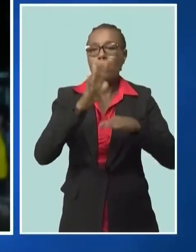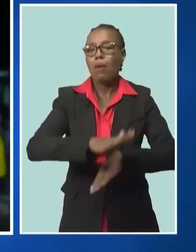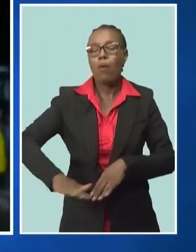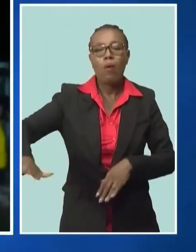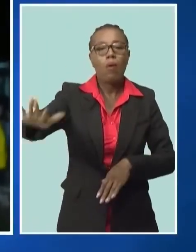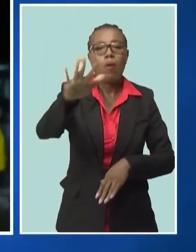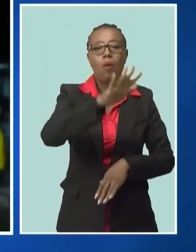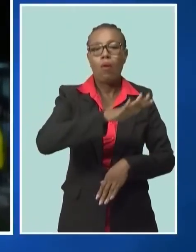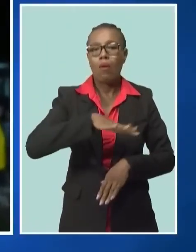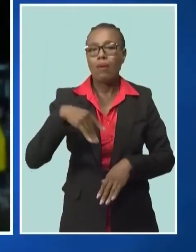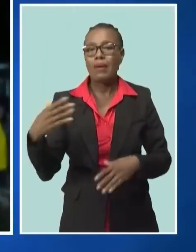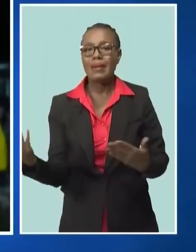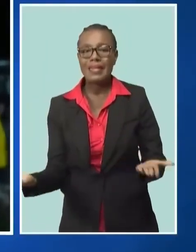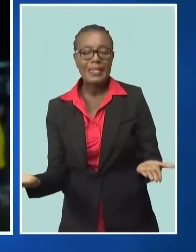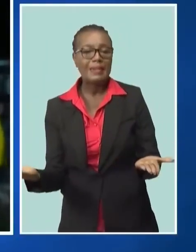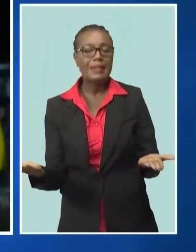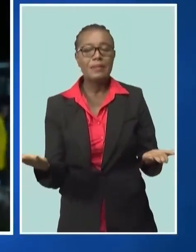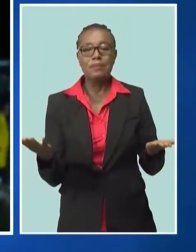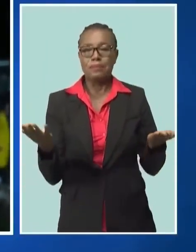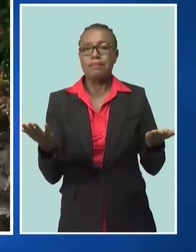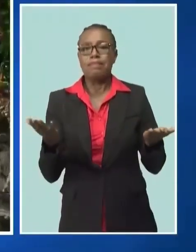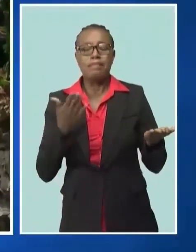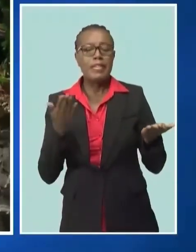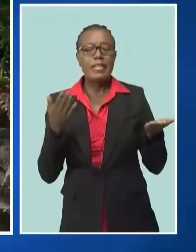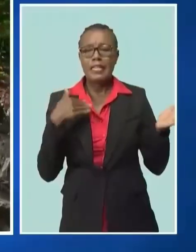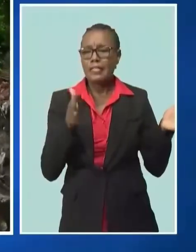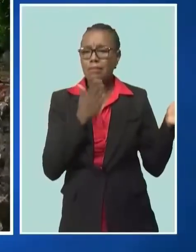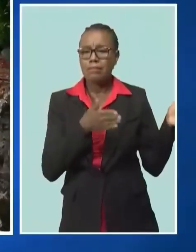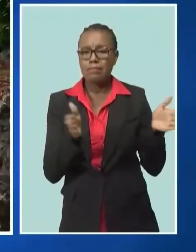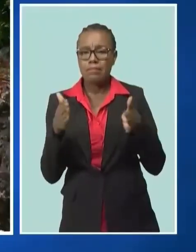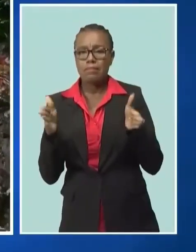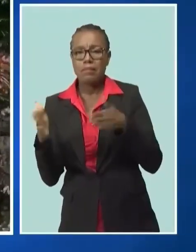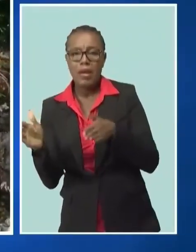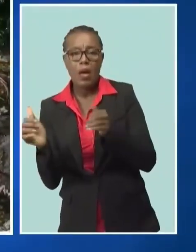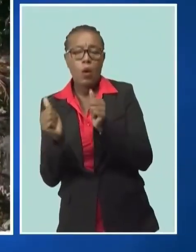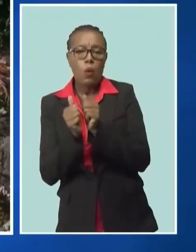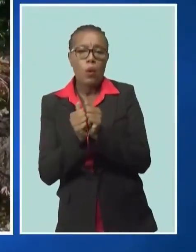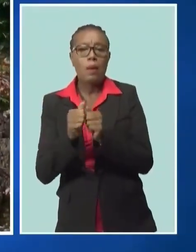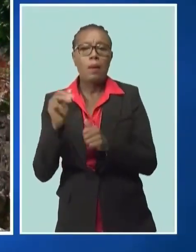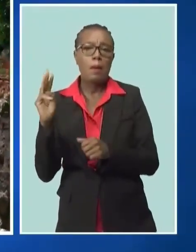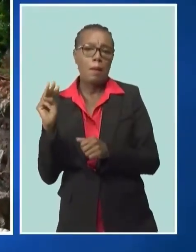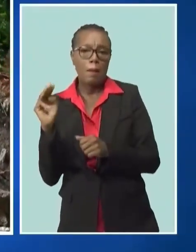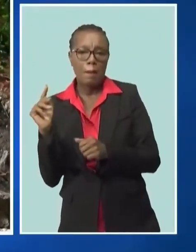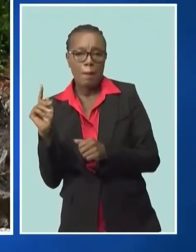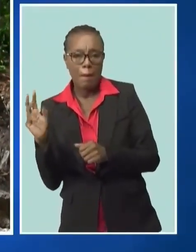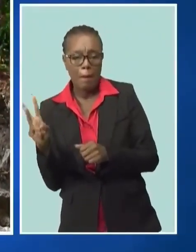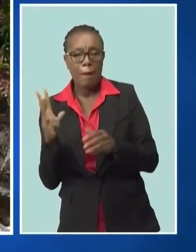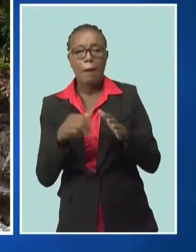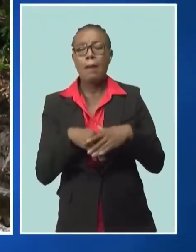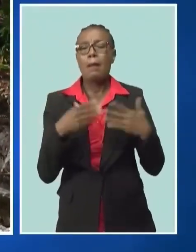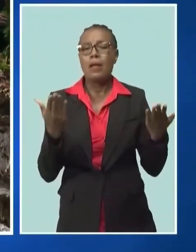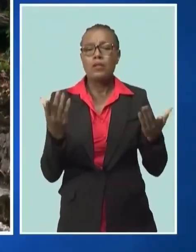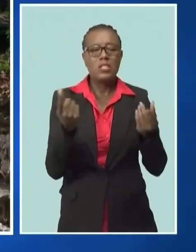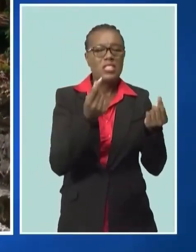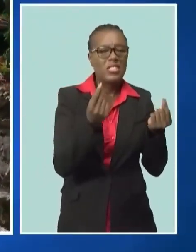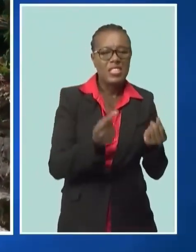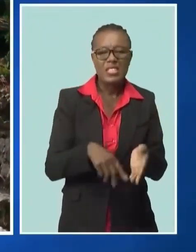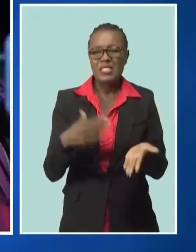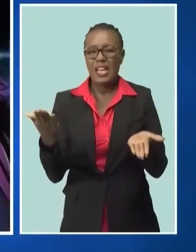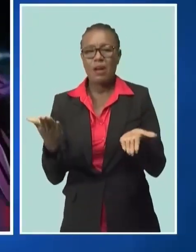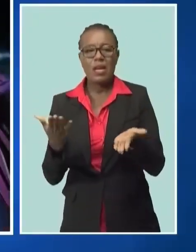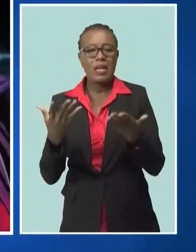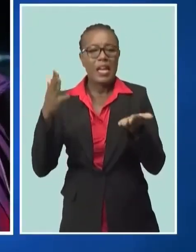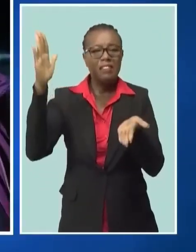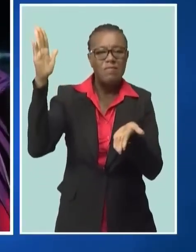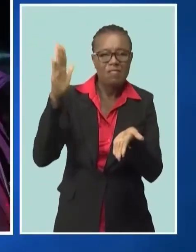around also in a strategic way with public works and infrastructure, doing the things that will minimize the damage.